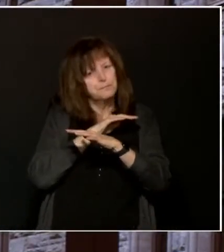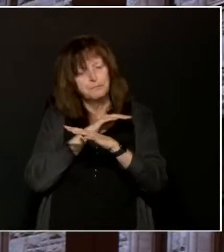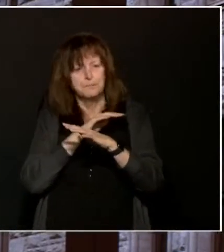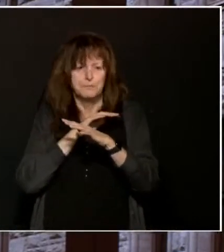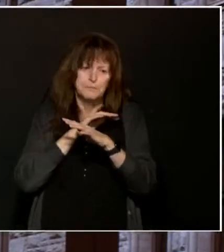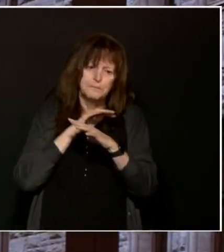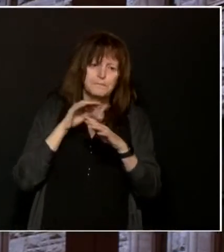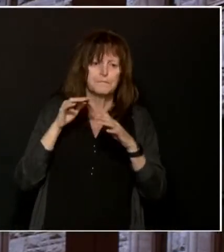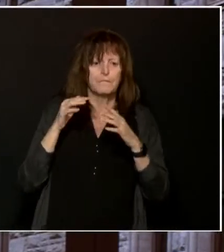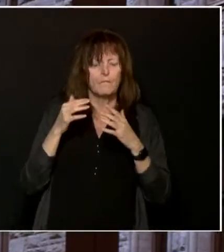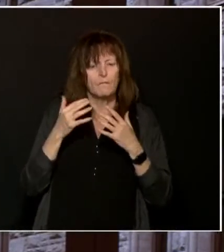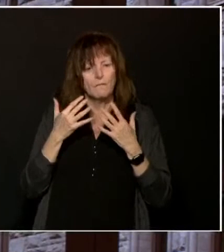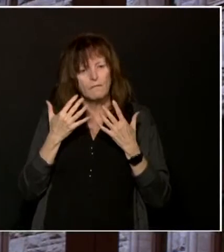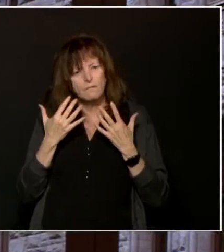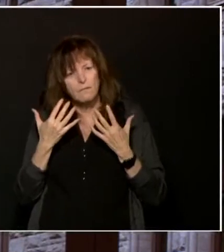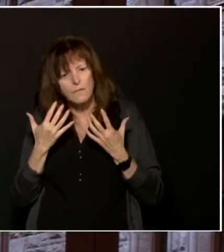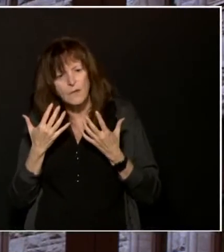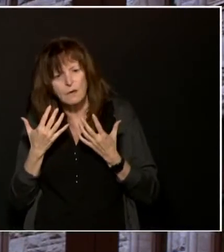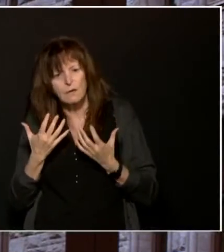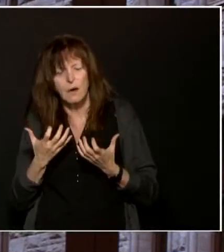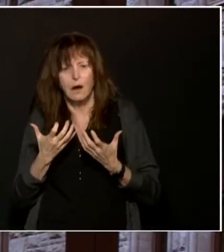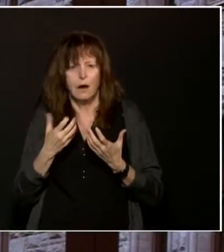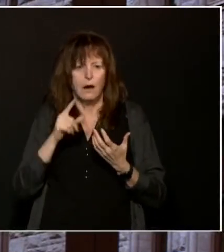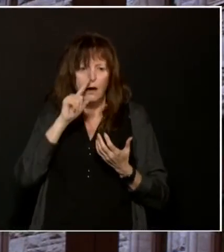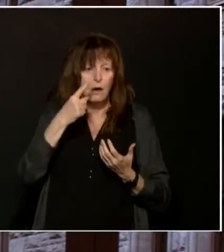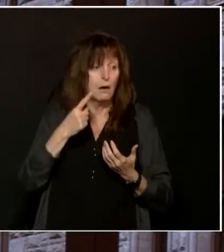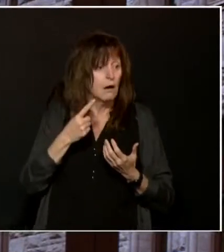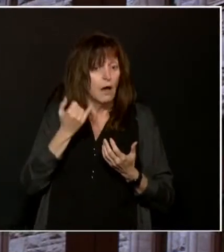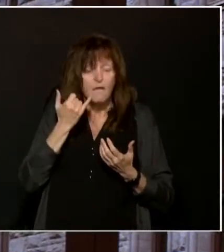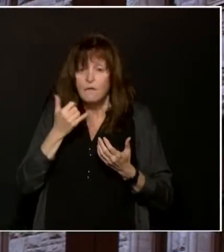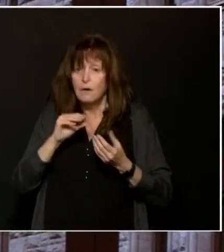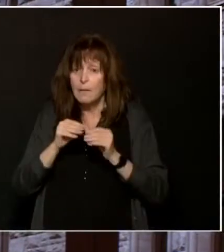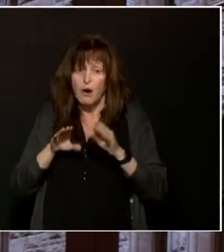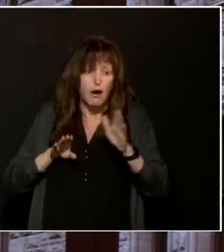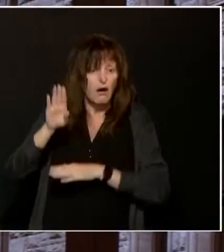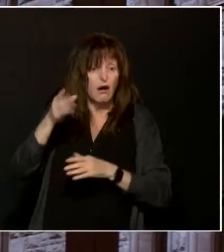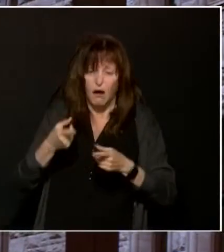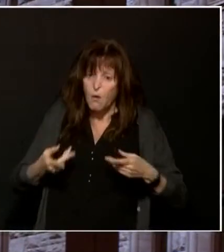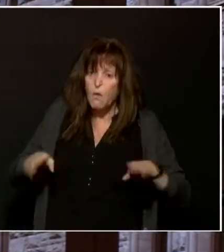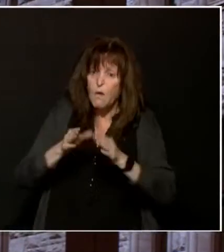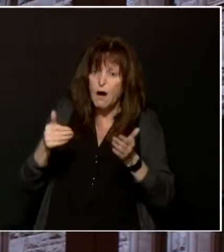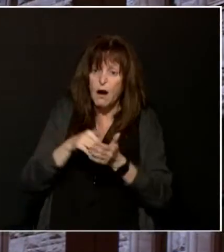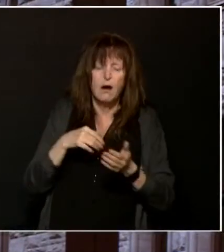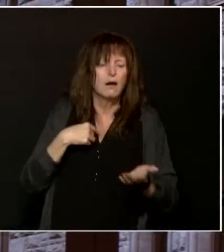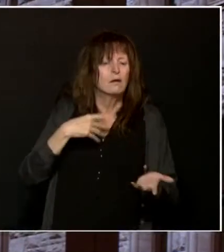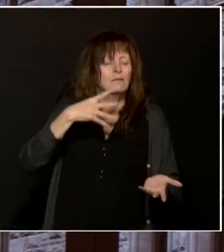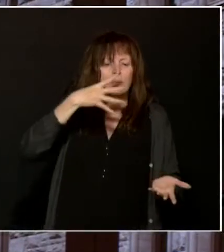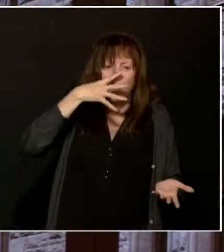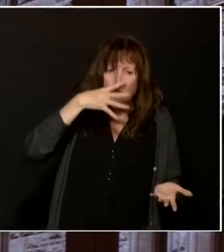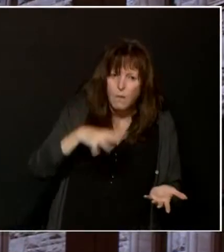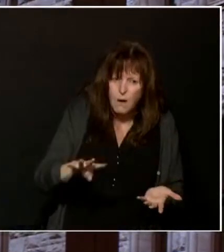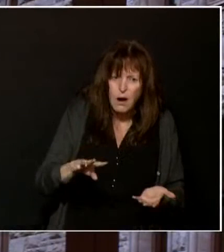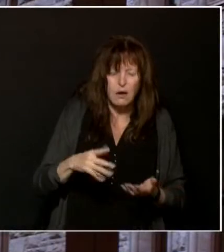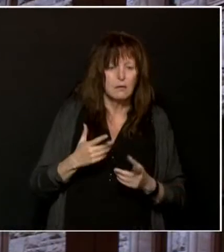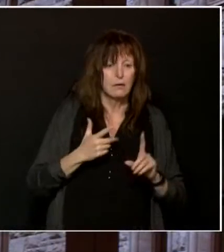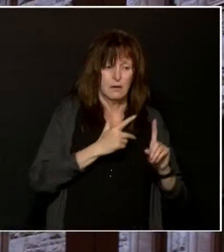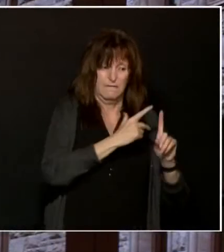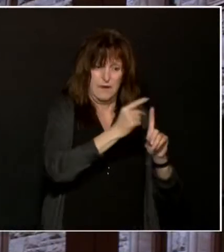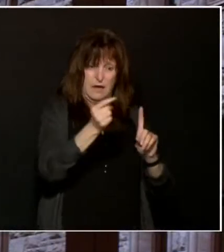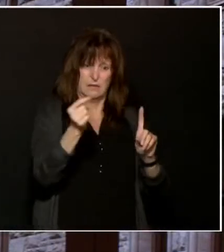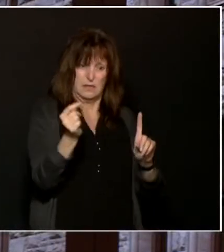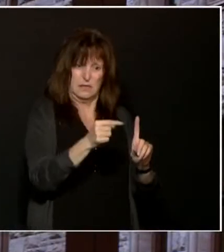they stay open. And I think that aspect, combined with the ongoing vaccination, not only the first